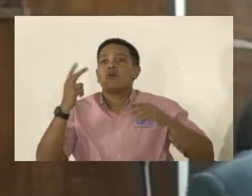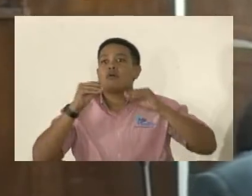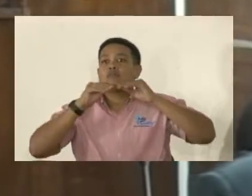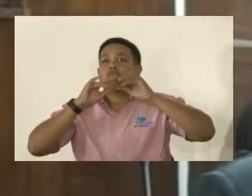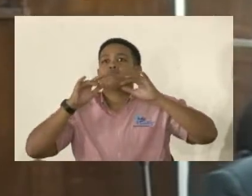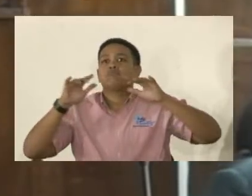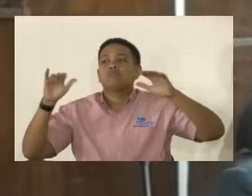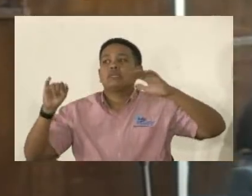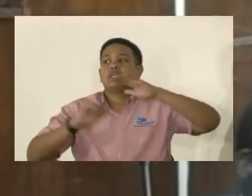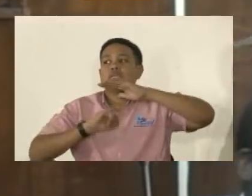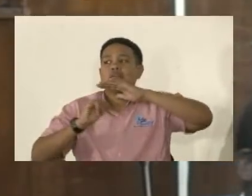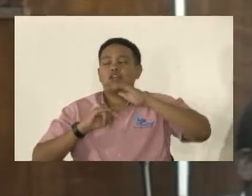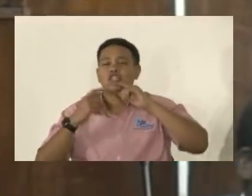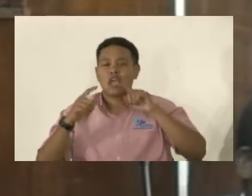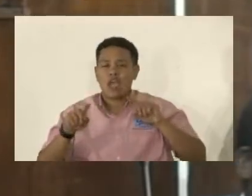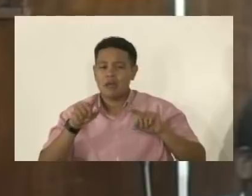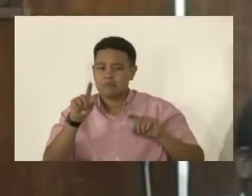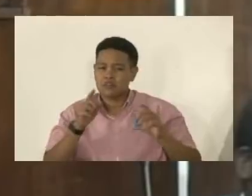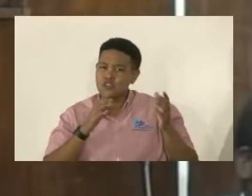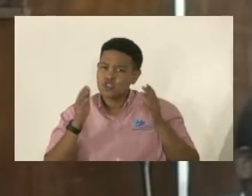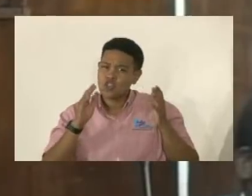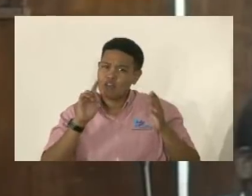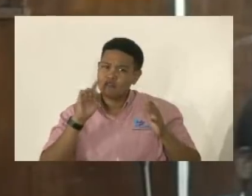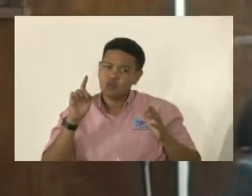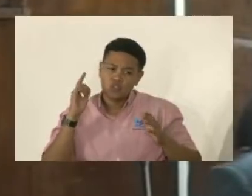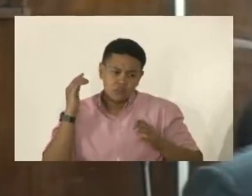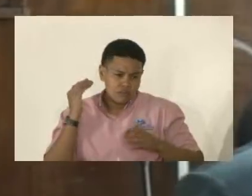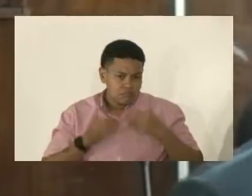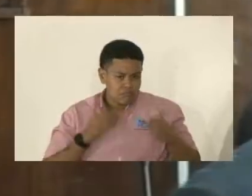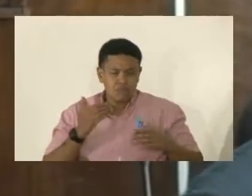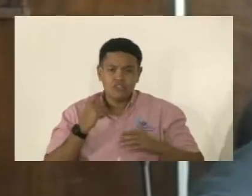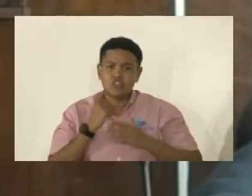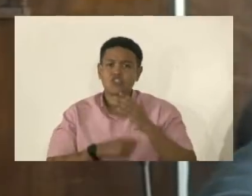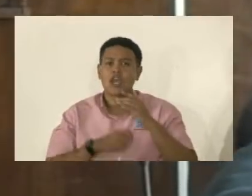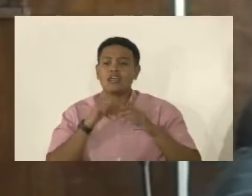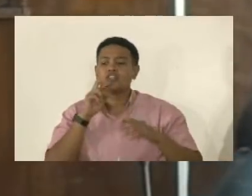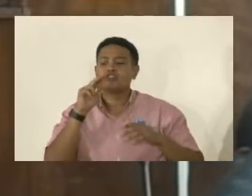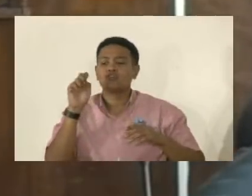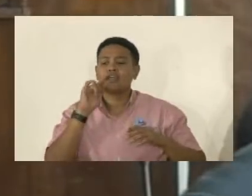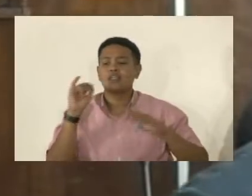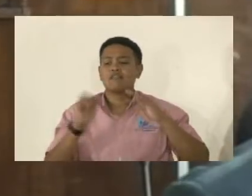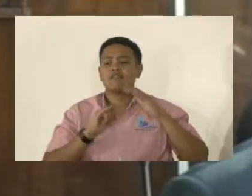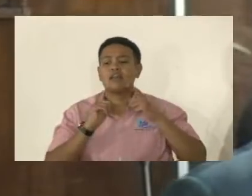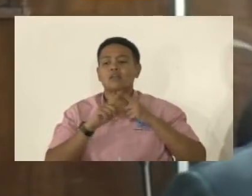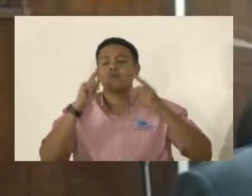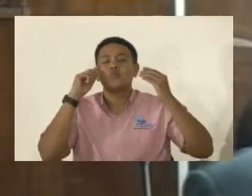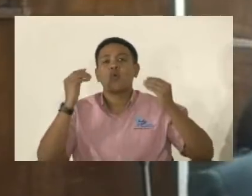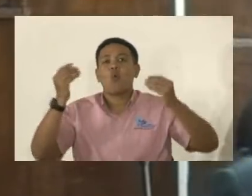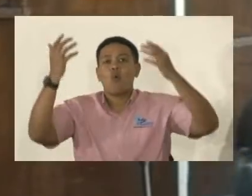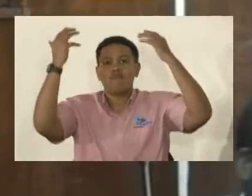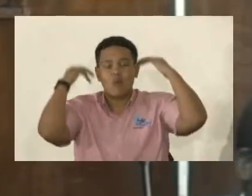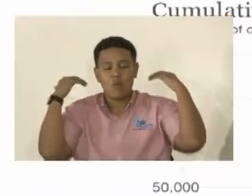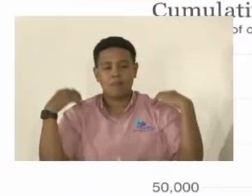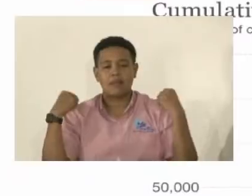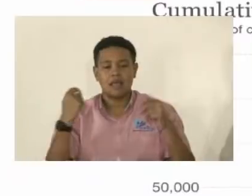infections. This served to turbocharge the rate of infections and overwhelm the healthcare system.